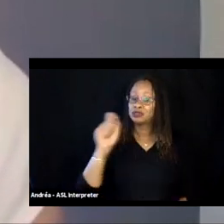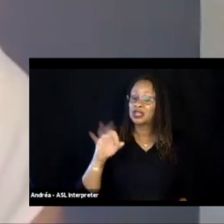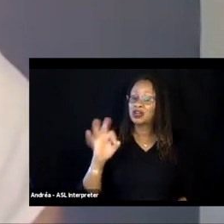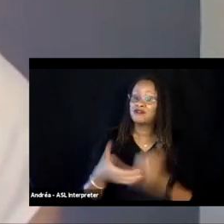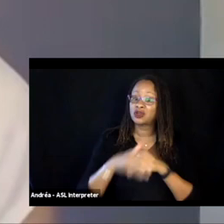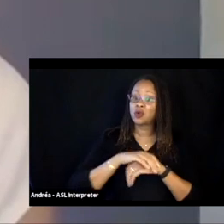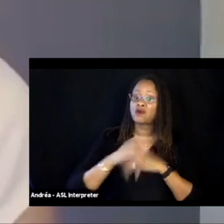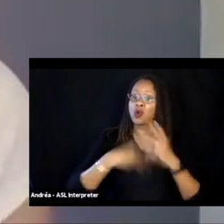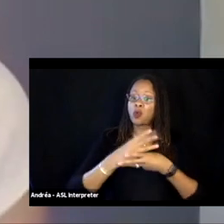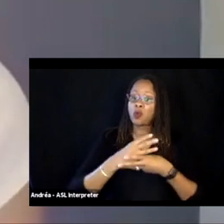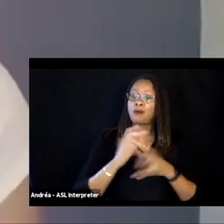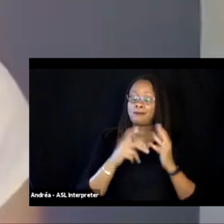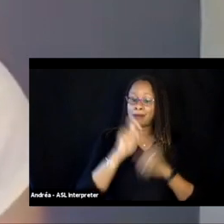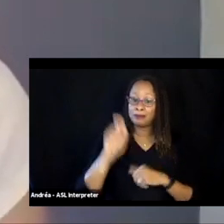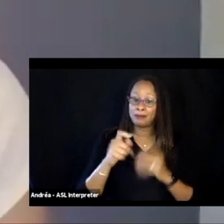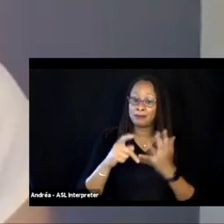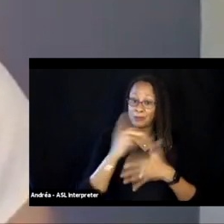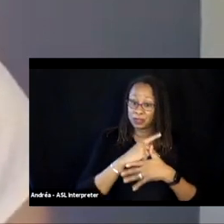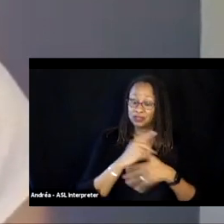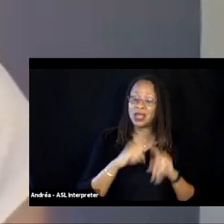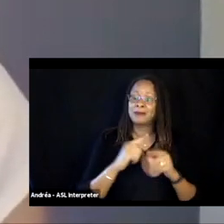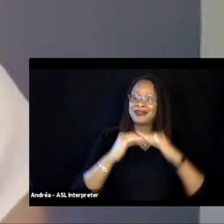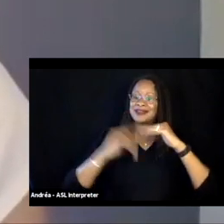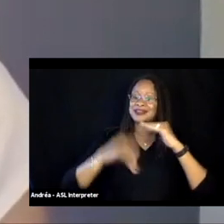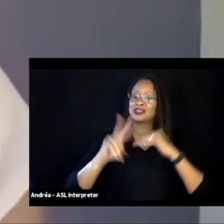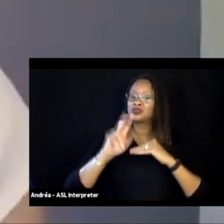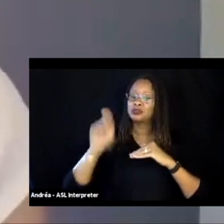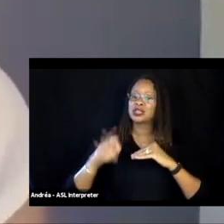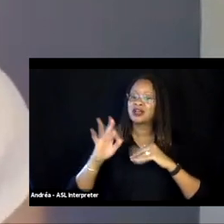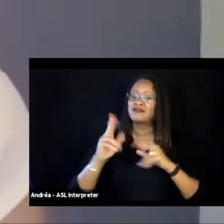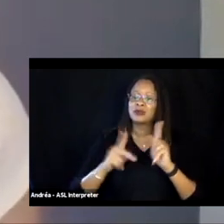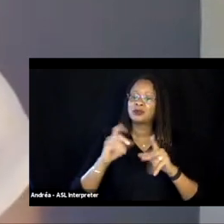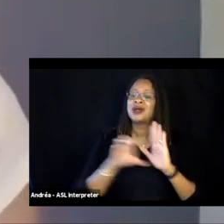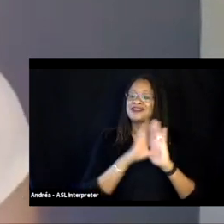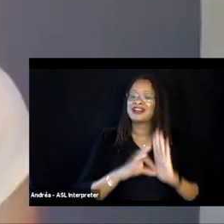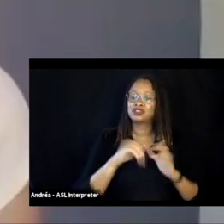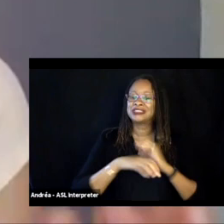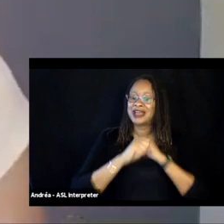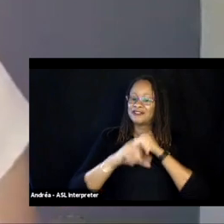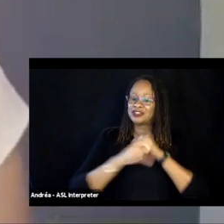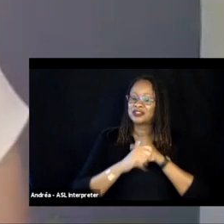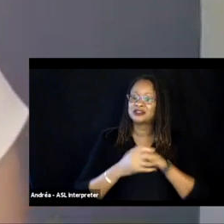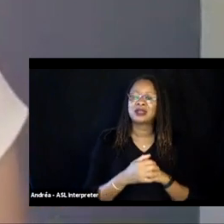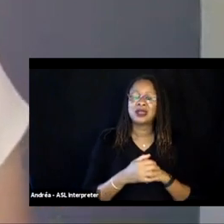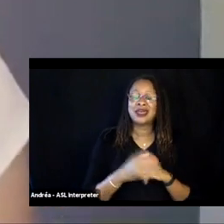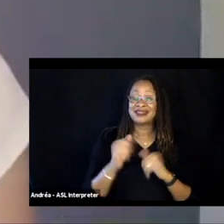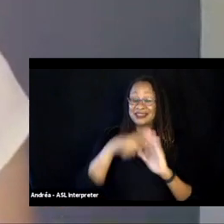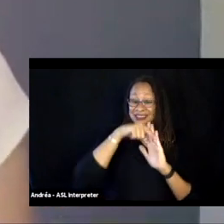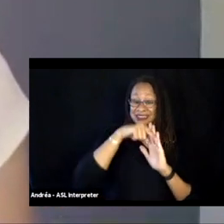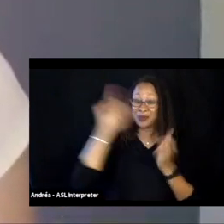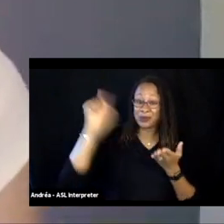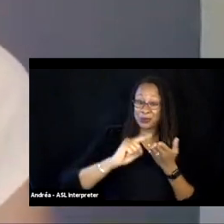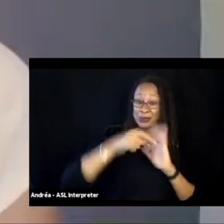population, but fewer than 2% of characters in ads. This is a decrease from the